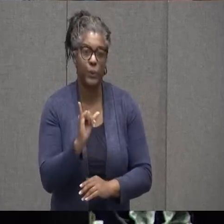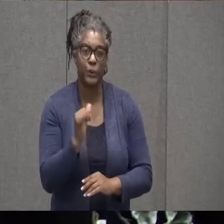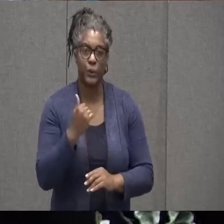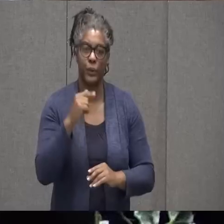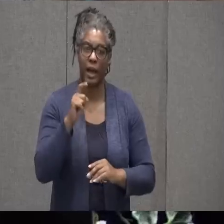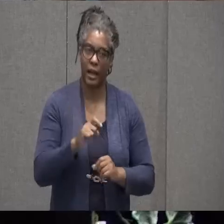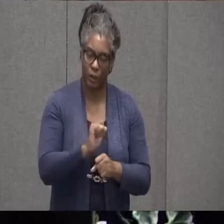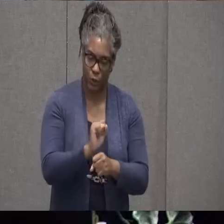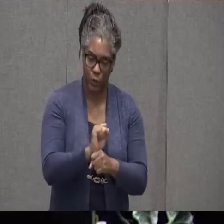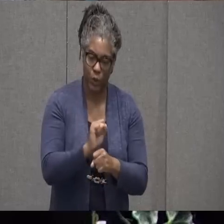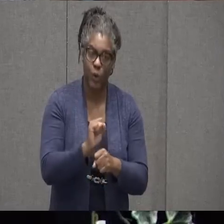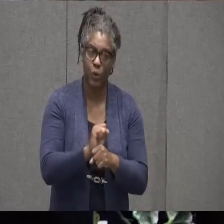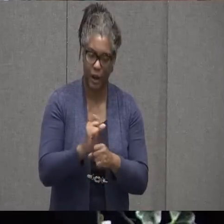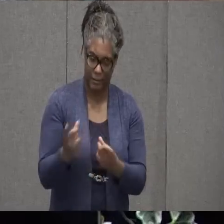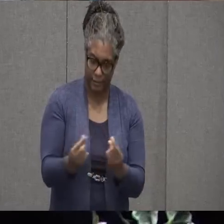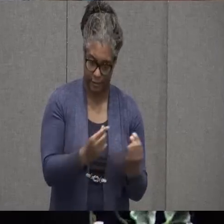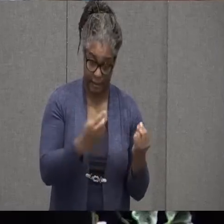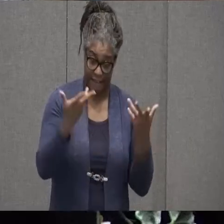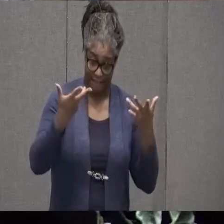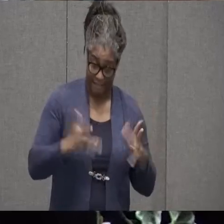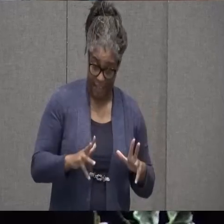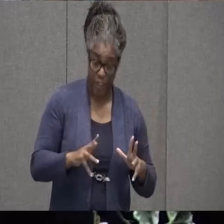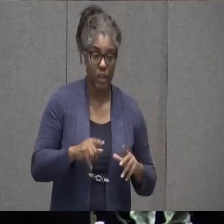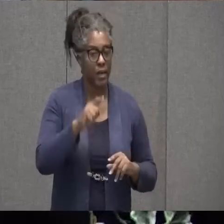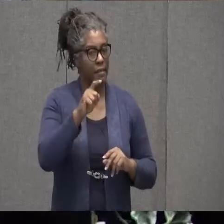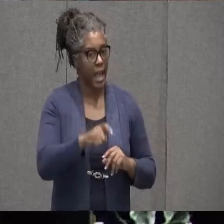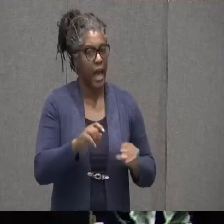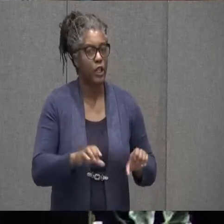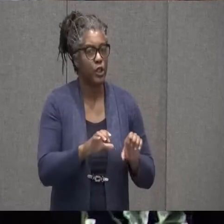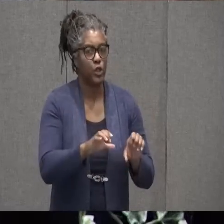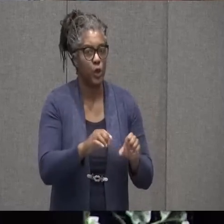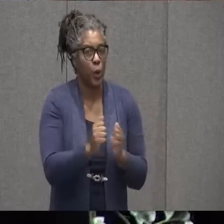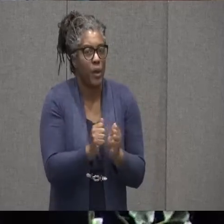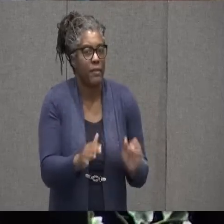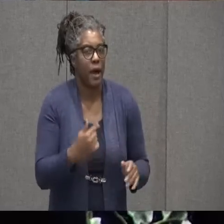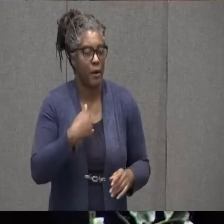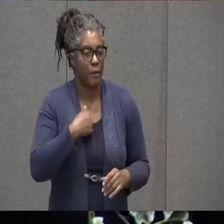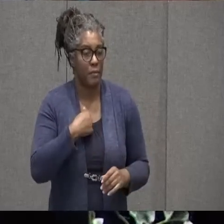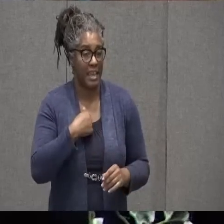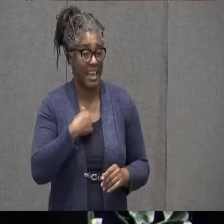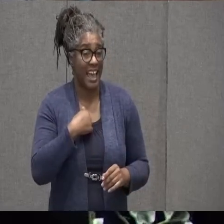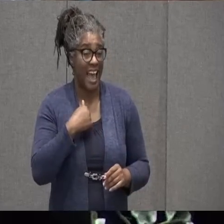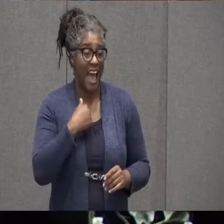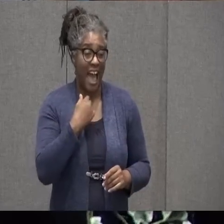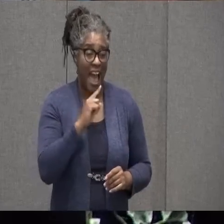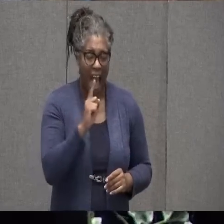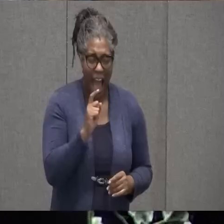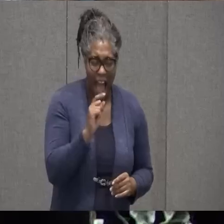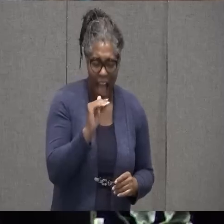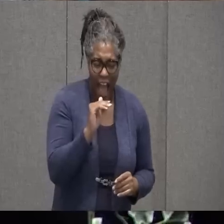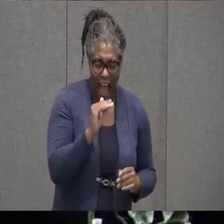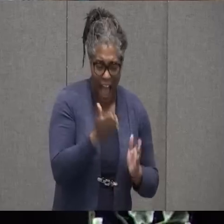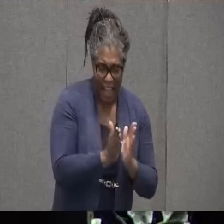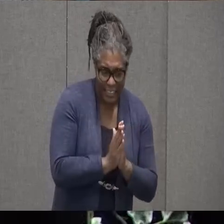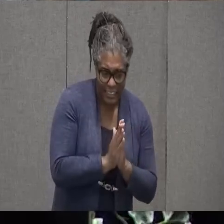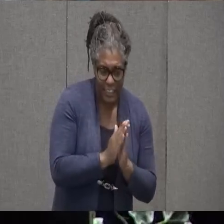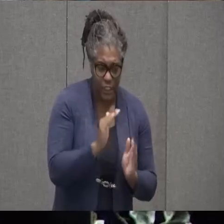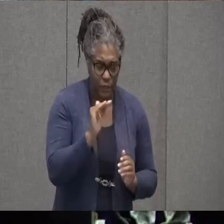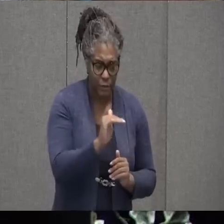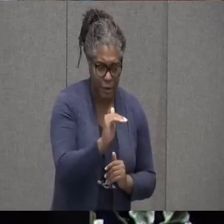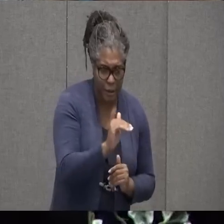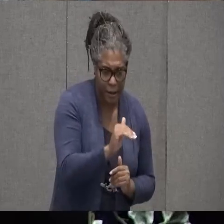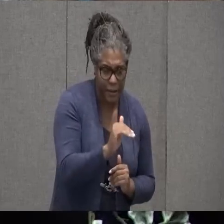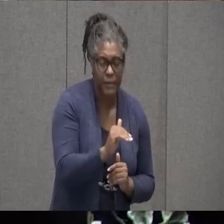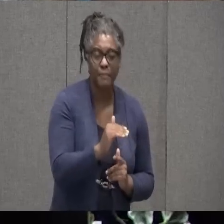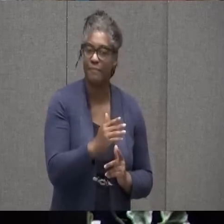that they had to do, and they had to do them without me asking them or reminding them to do them if they wanted their allowance. So they